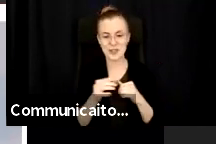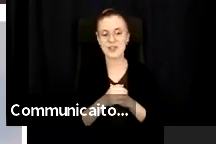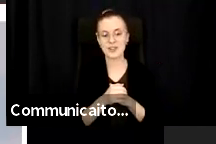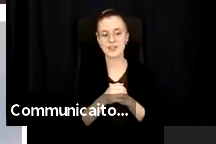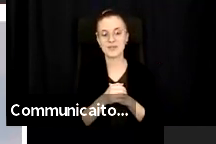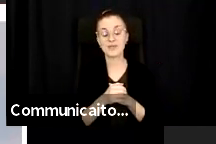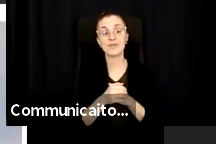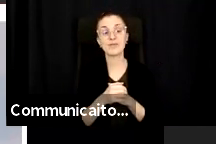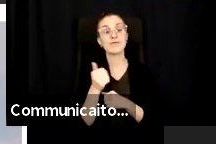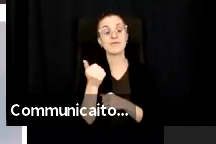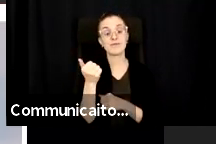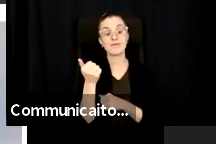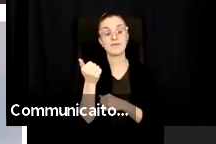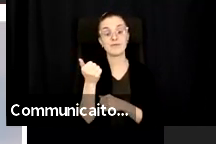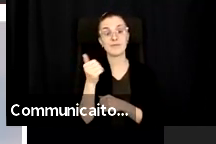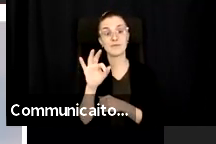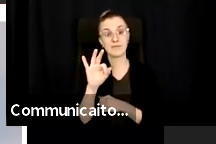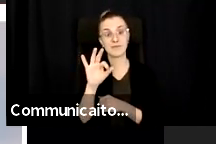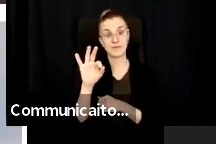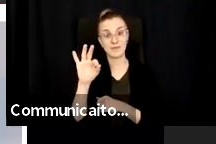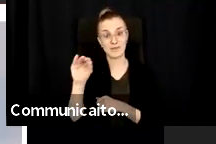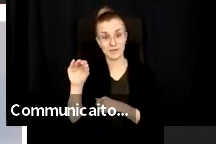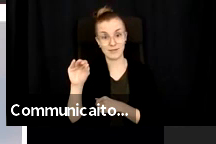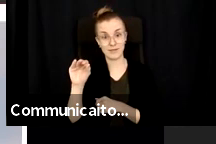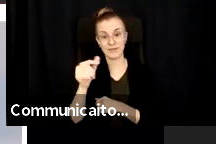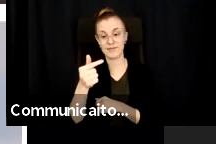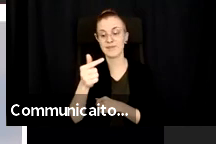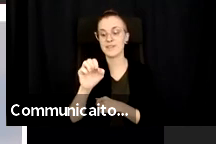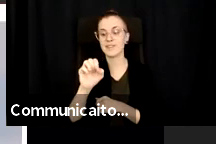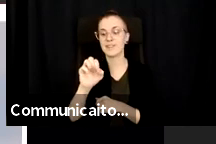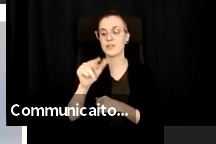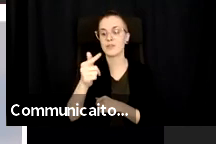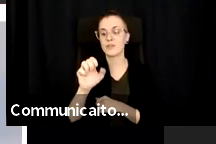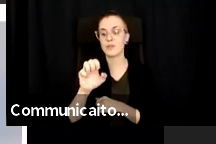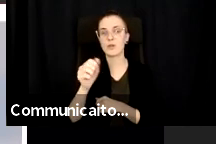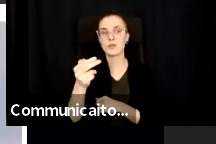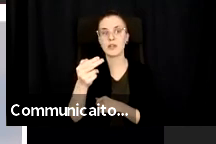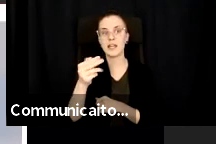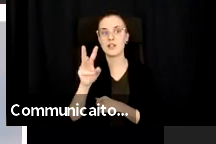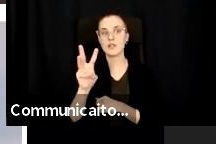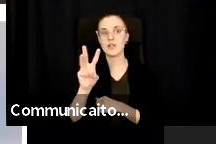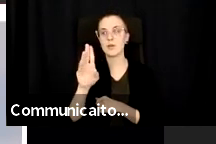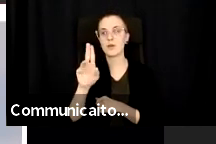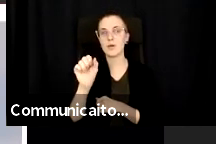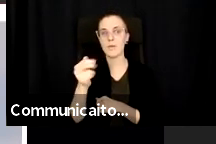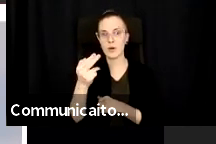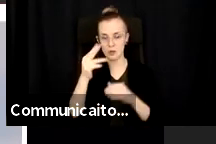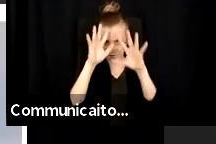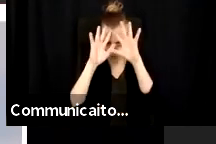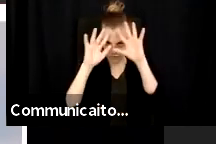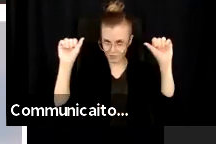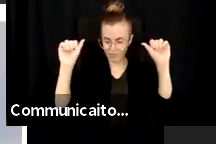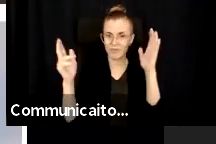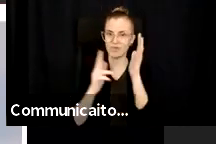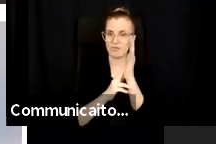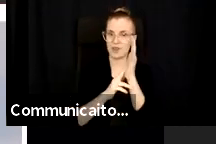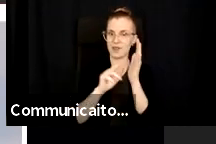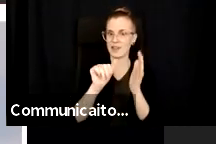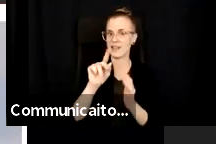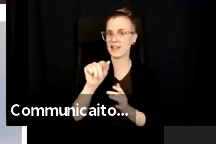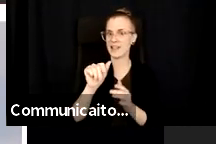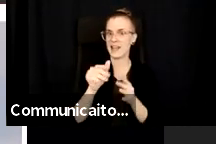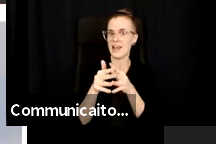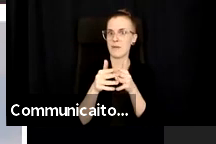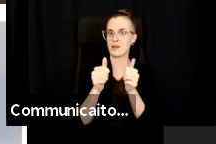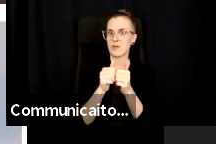in 1990, President George H.W. Bush signed the Americans with Disabilities Act into law, calling it